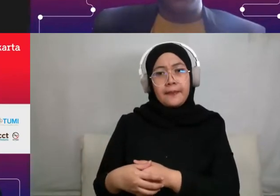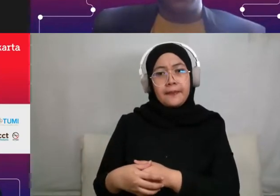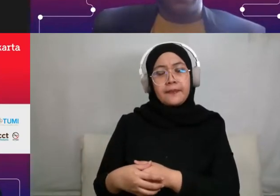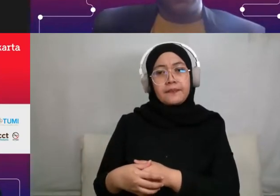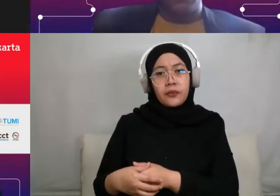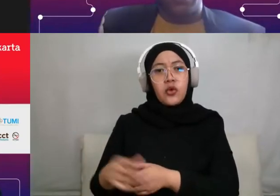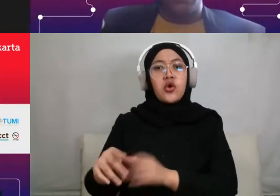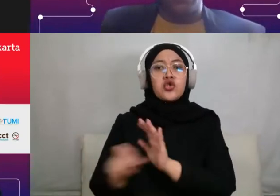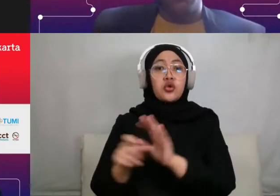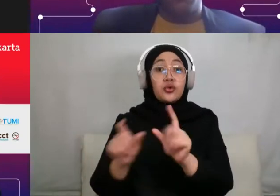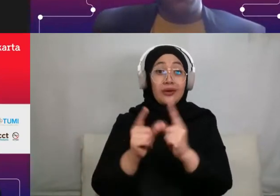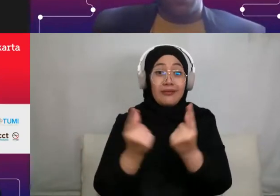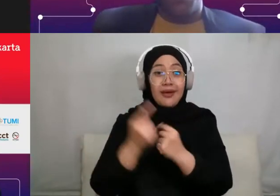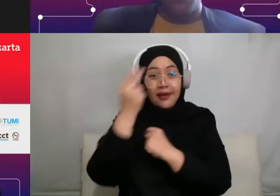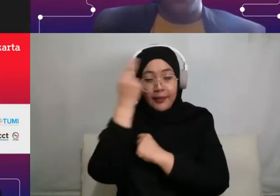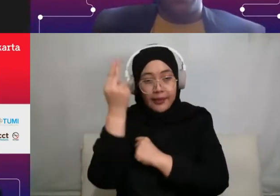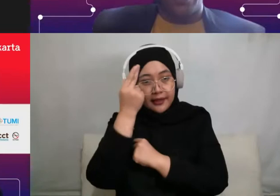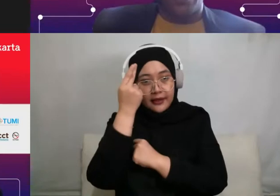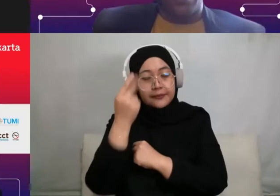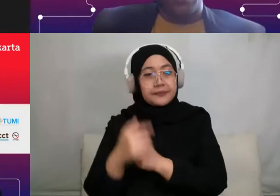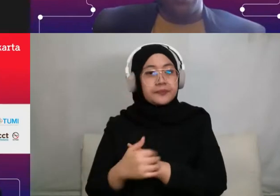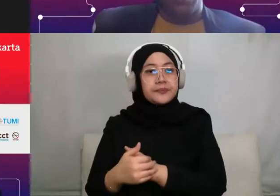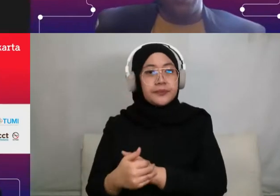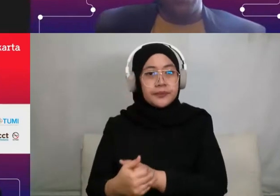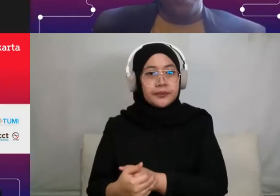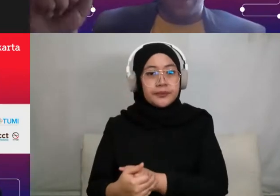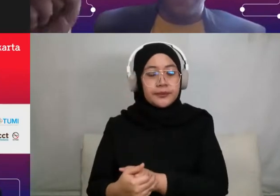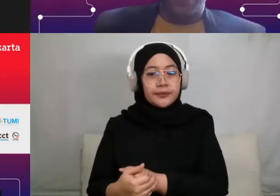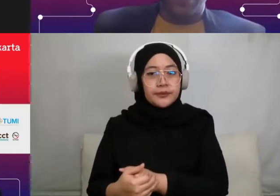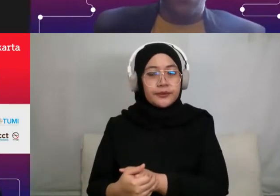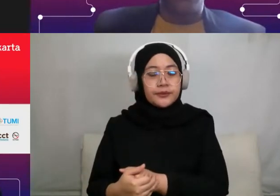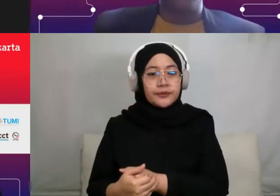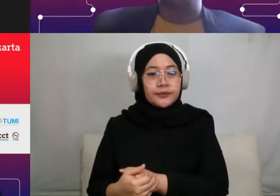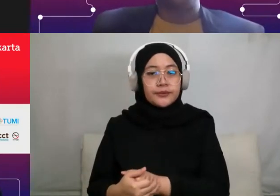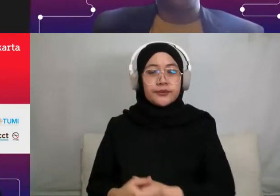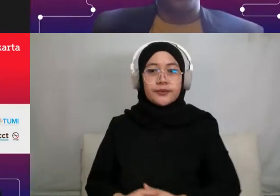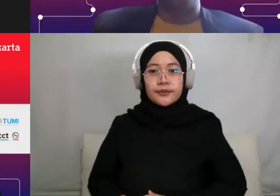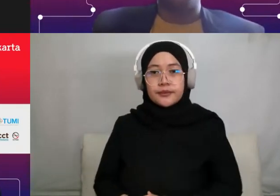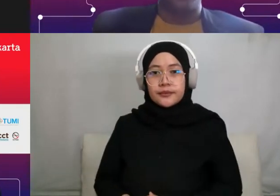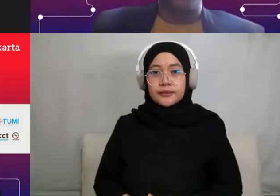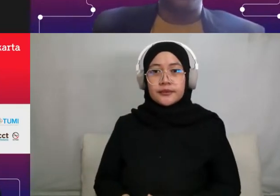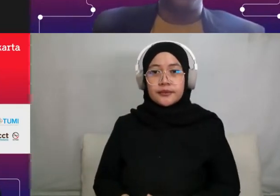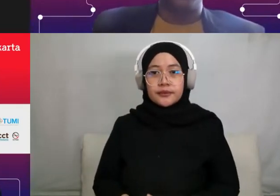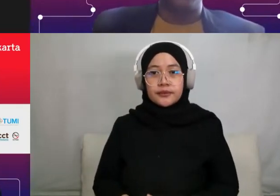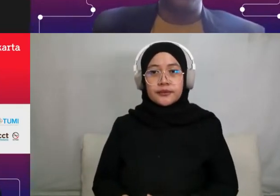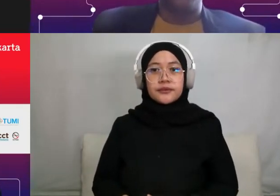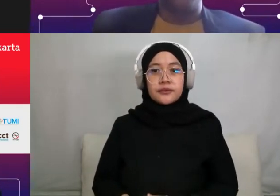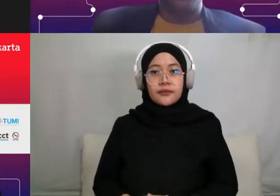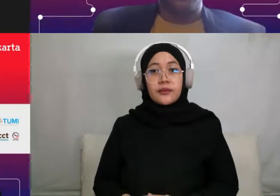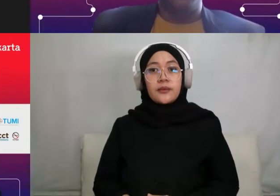yes, it is not approved in writing, but they are allowed to carry more passengers beyond